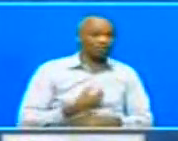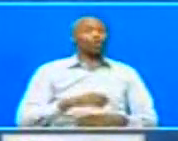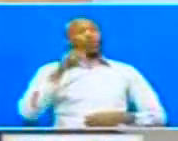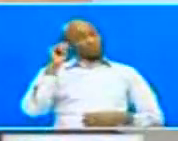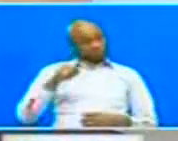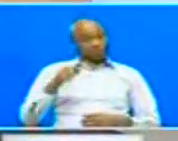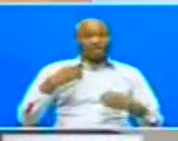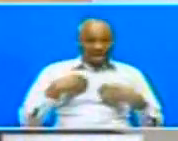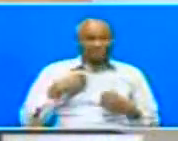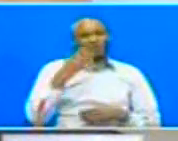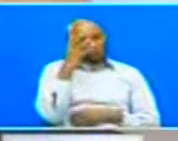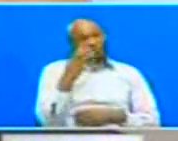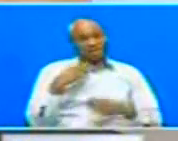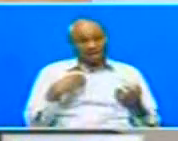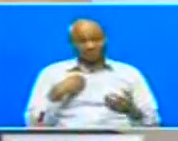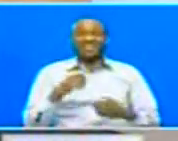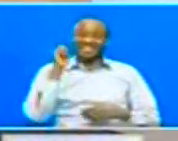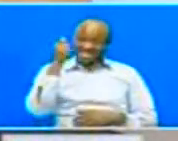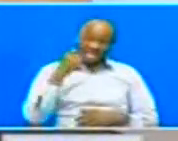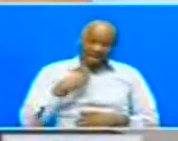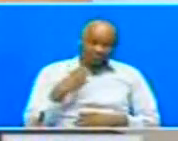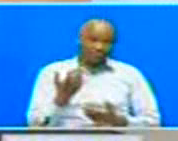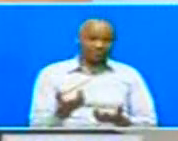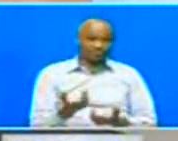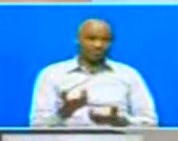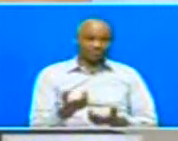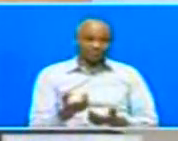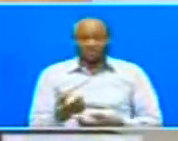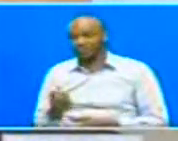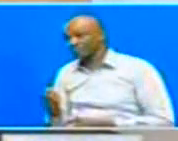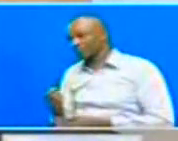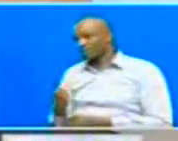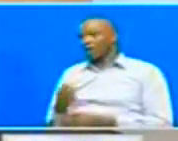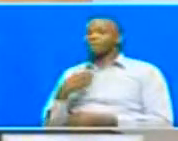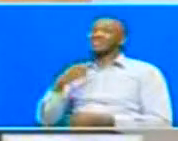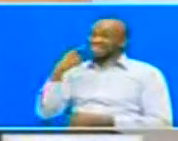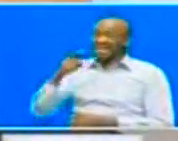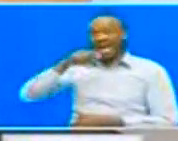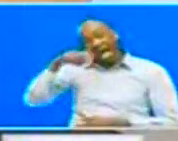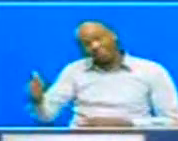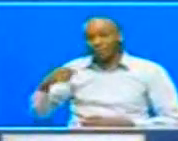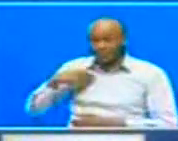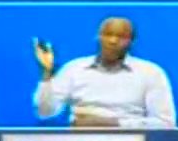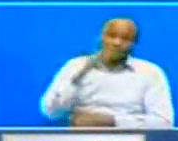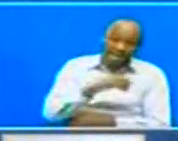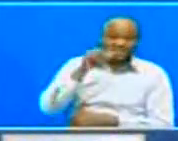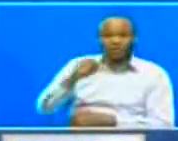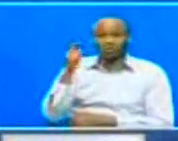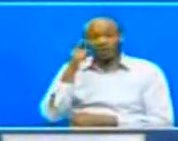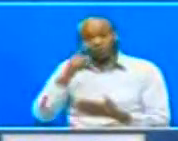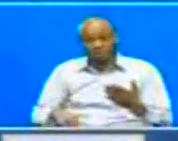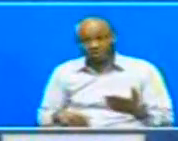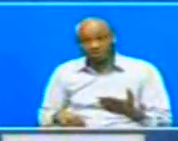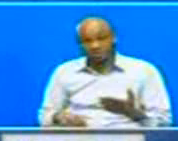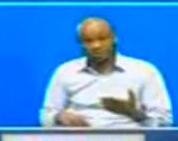have the fourth largest city in Kenya being under one national The question, Mheshimiwa, is what a happens to refugees the others, will they also go back to South Sudan? Indeed,